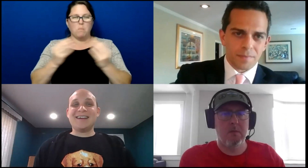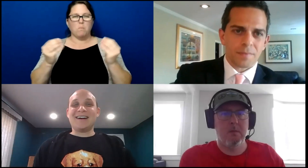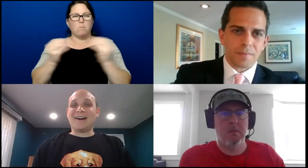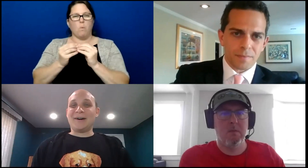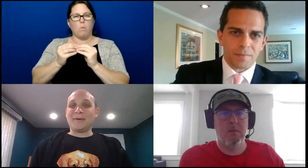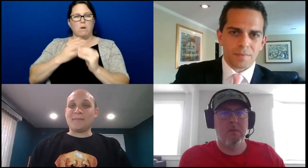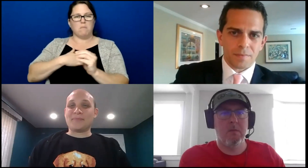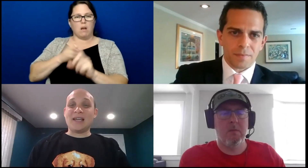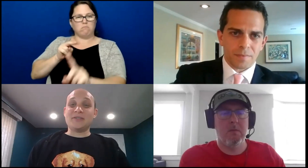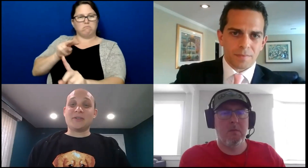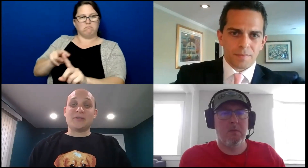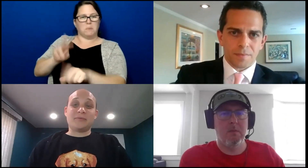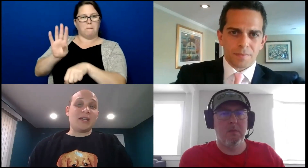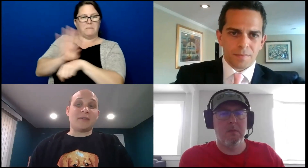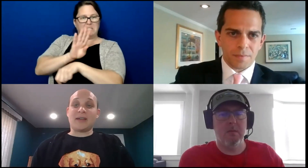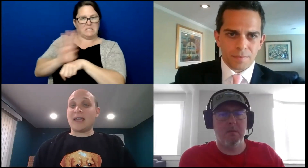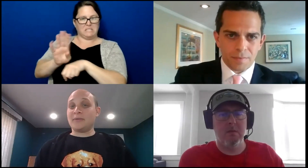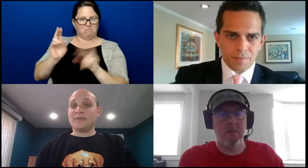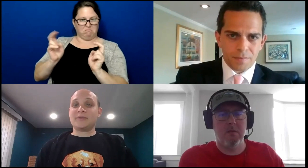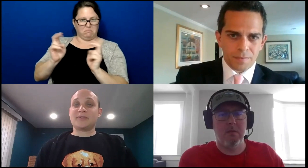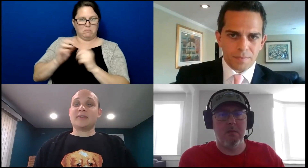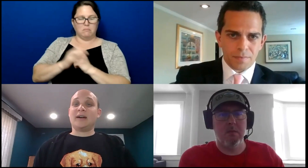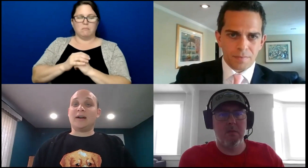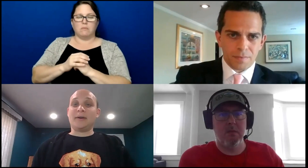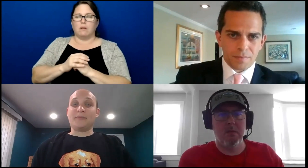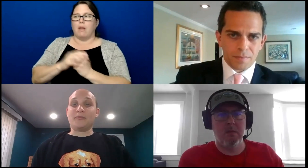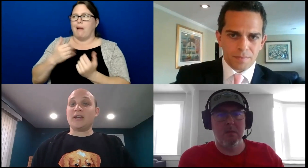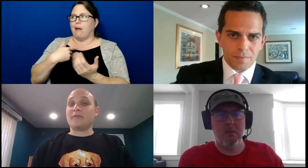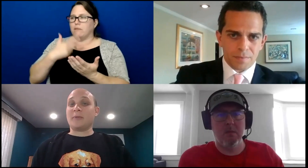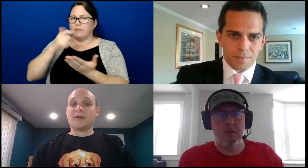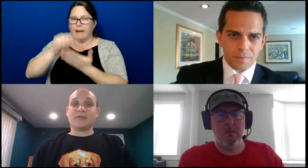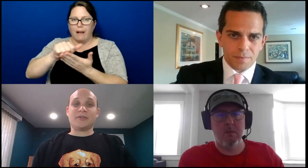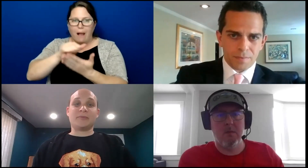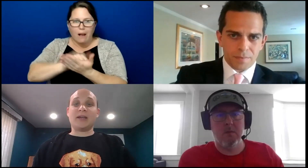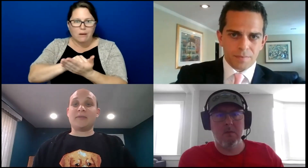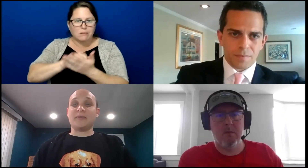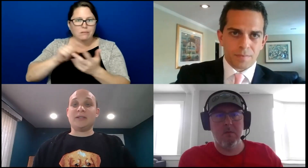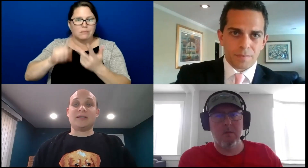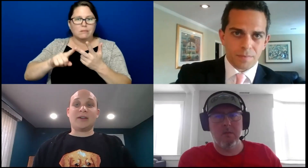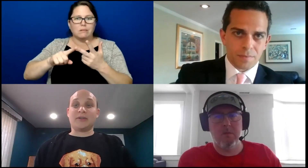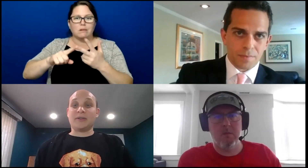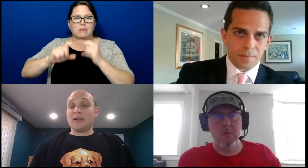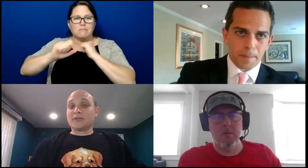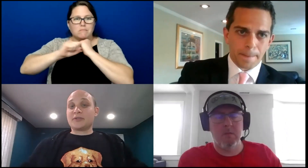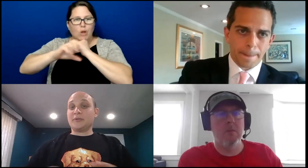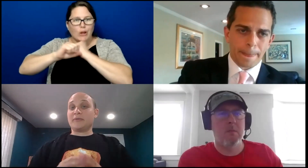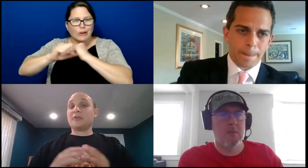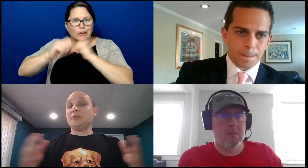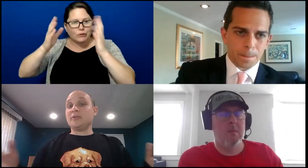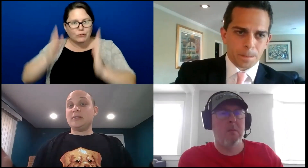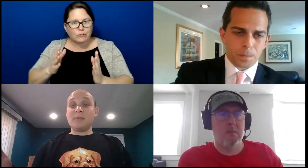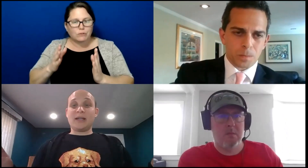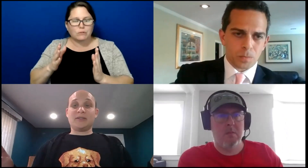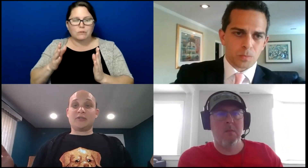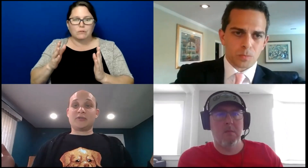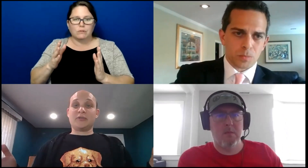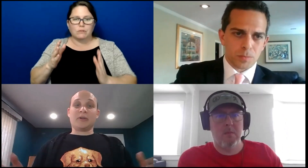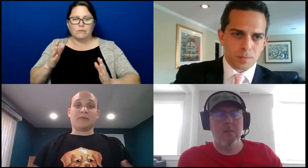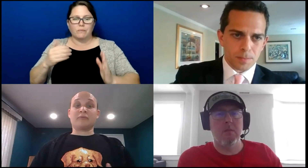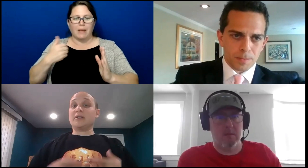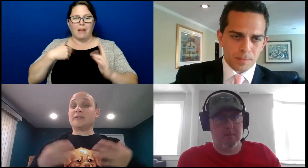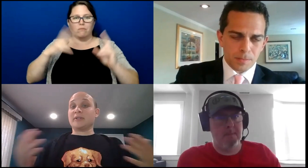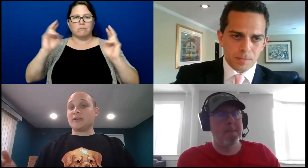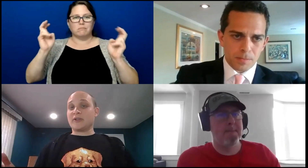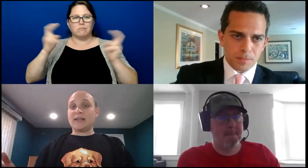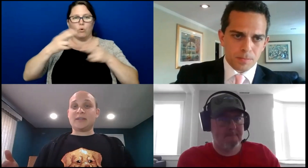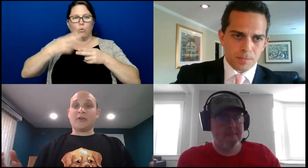things. And so we have accountants, we have marketers, we have an entire slew of community managers who